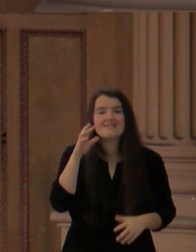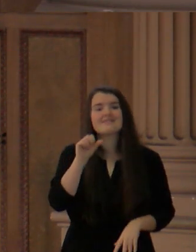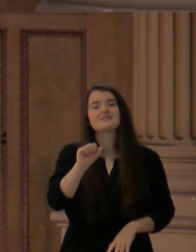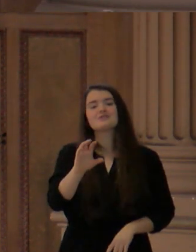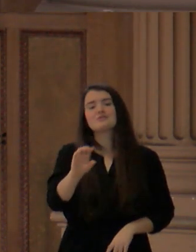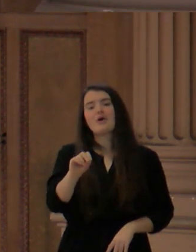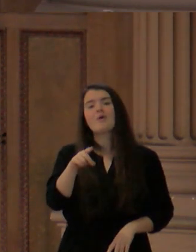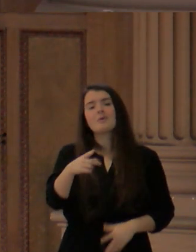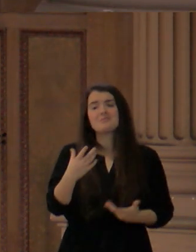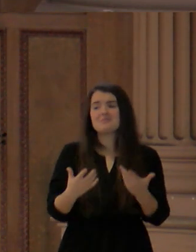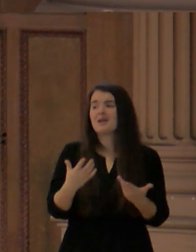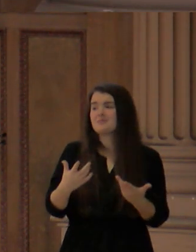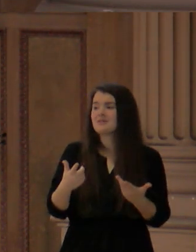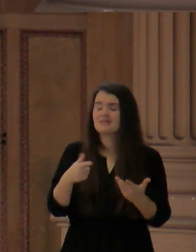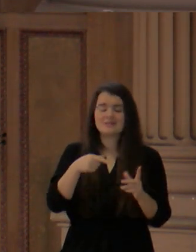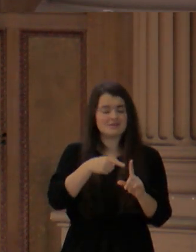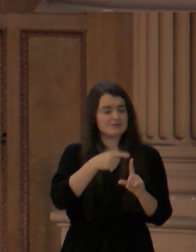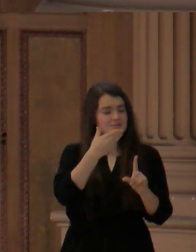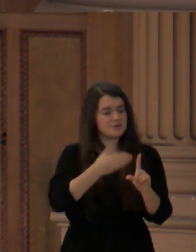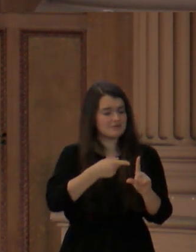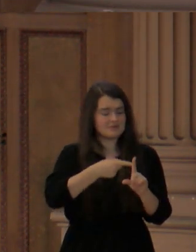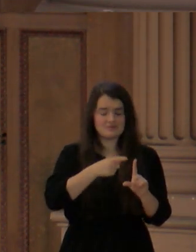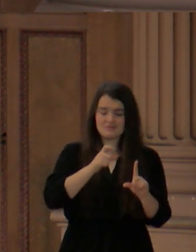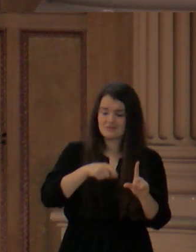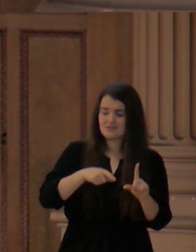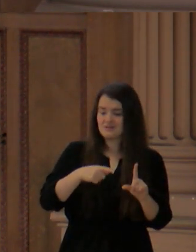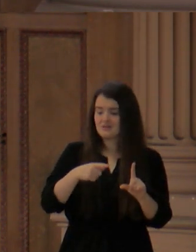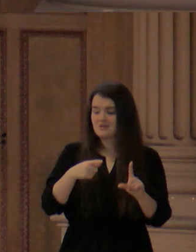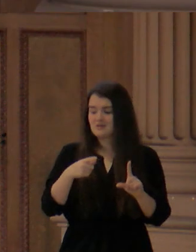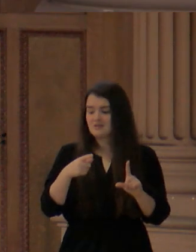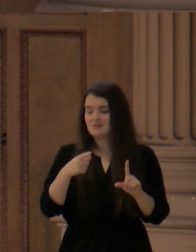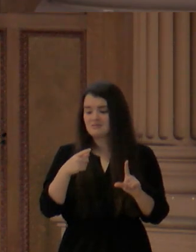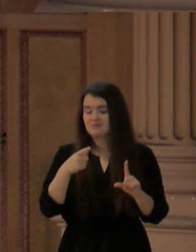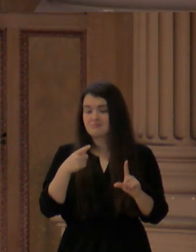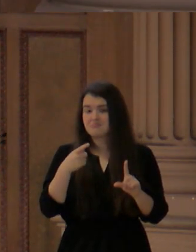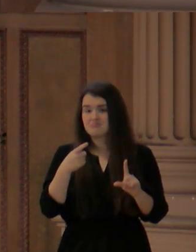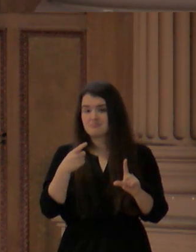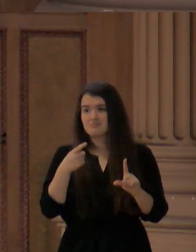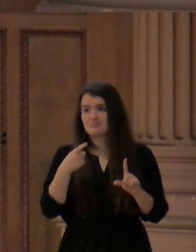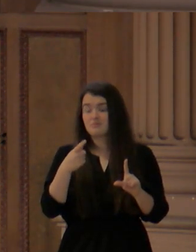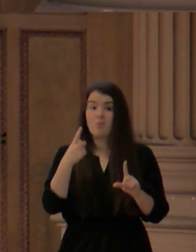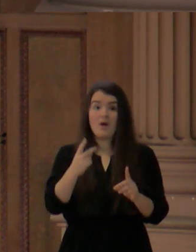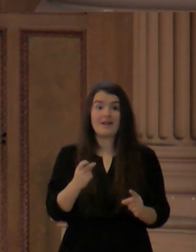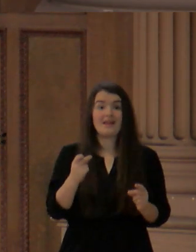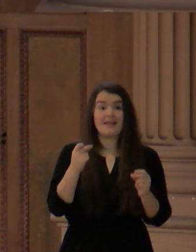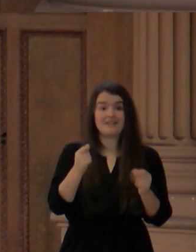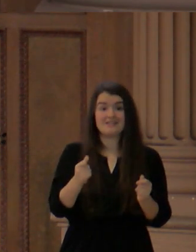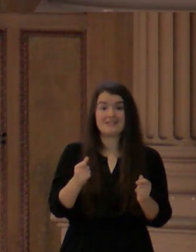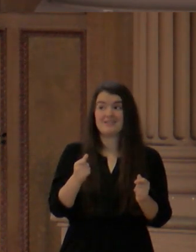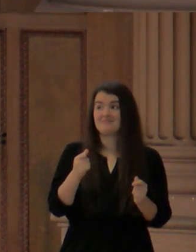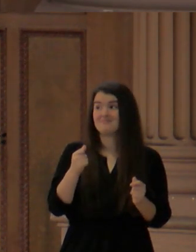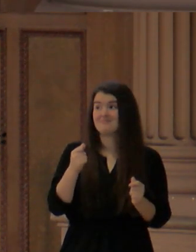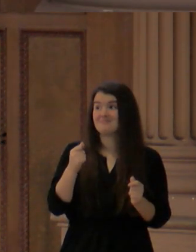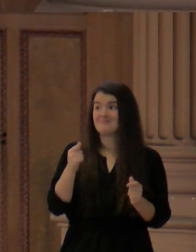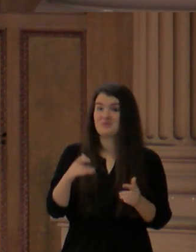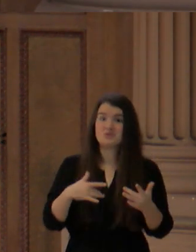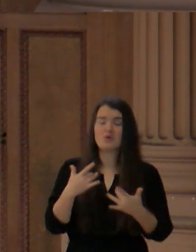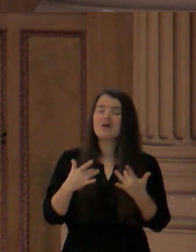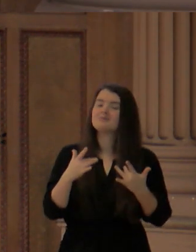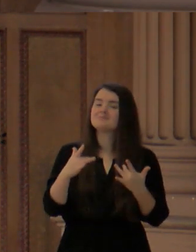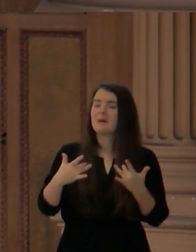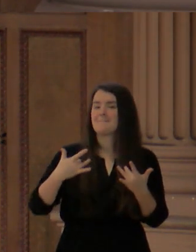repent of and that frees it all up and kind of gets the clog out maybe the joy can be restored in an instant for sure but fairly often it's built